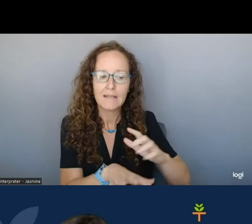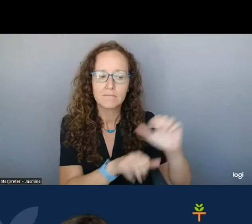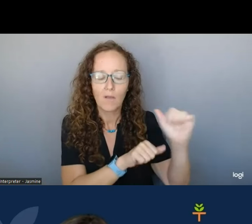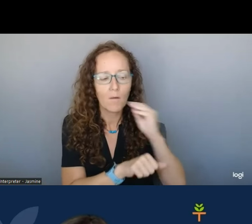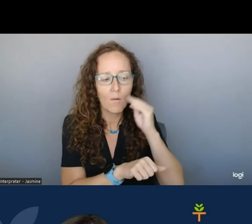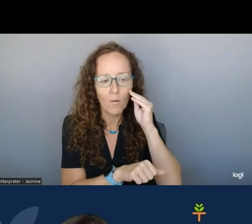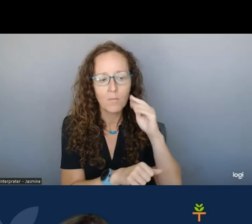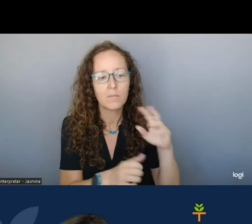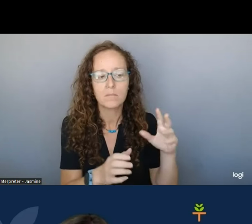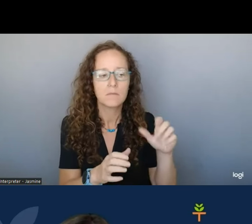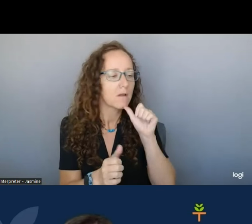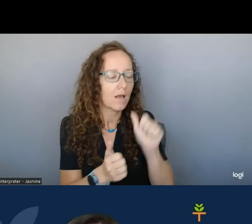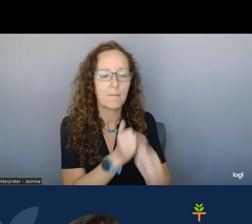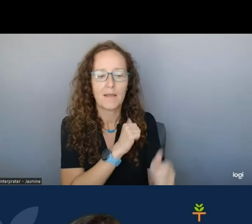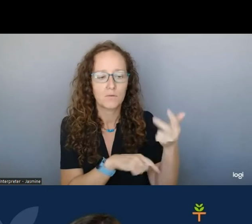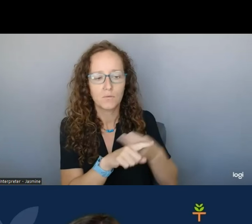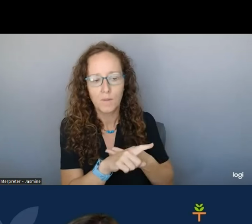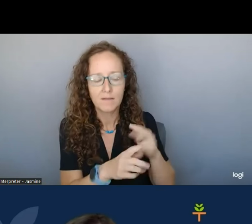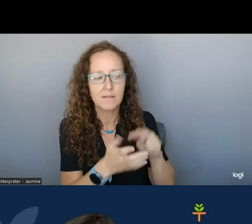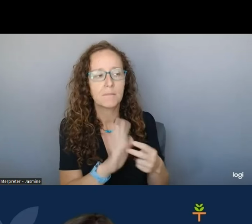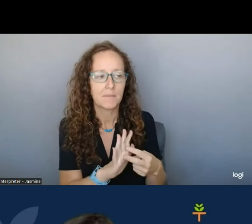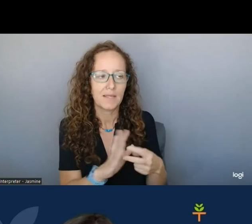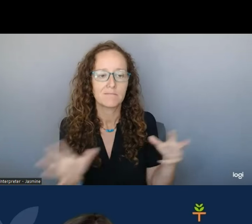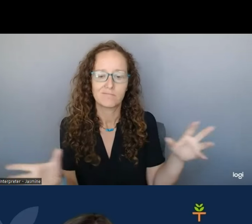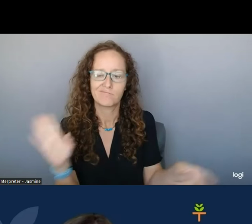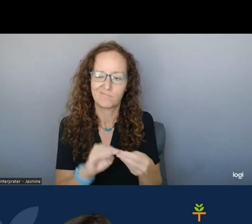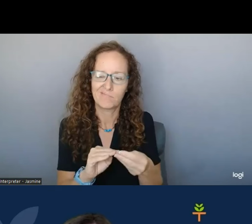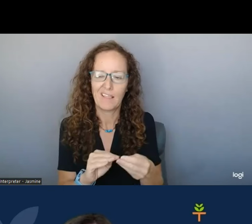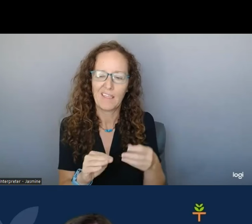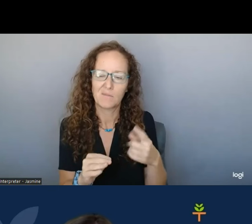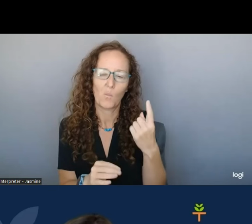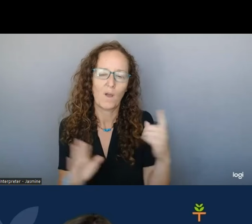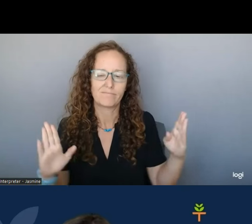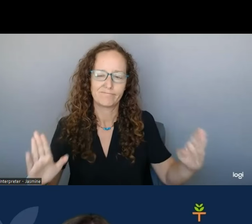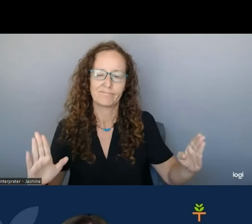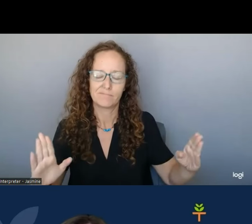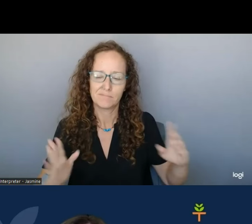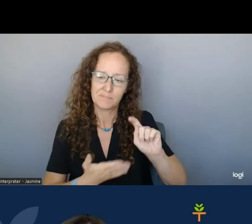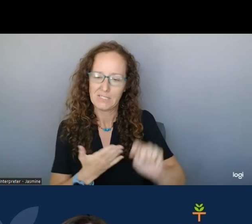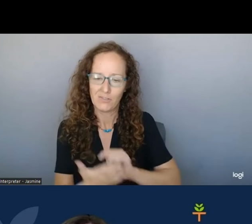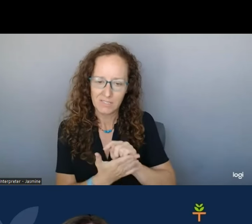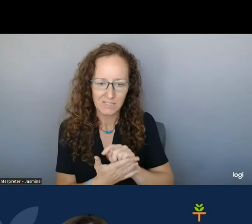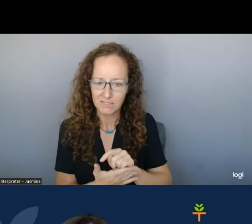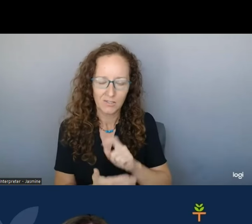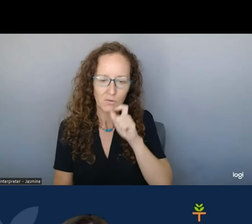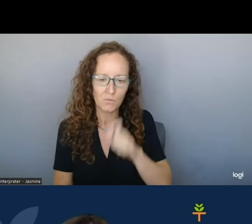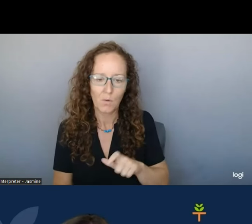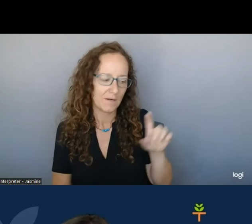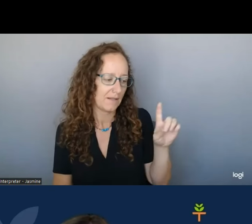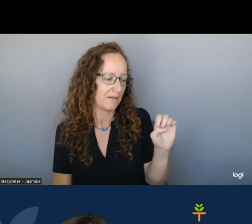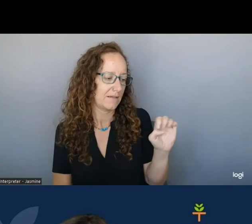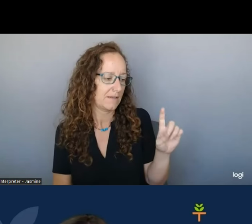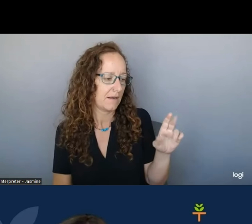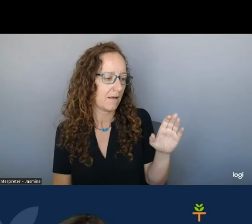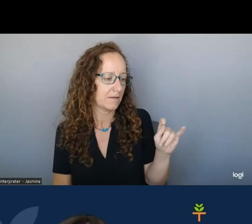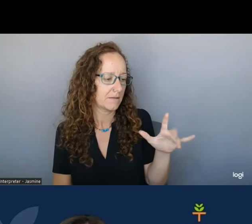just described, you basically spent 15 days total in the hospital, and you would not pay any coinsurance there, just the